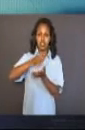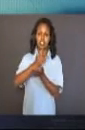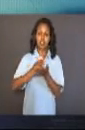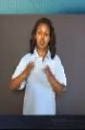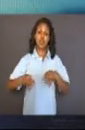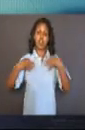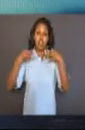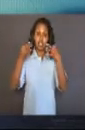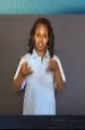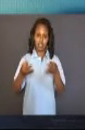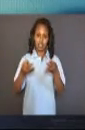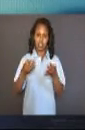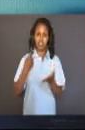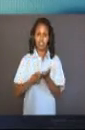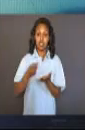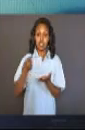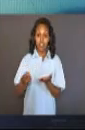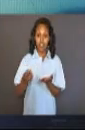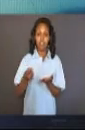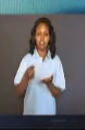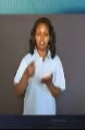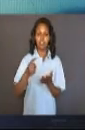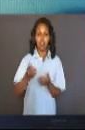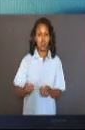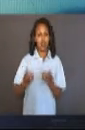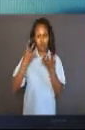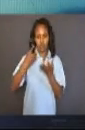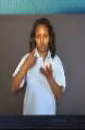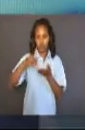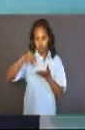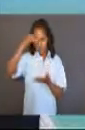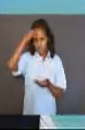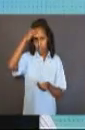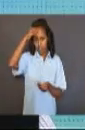semiconductors. That is a lot to learn.